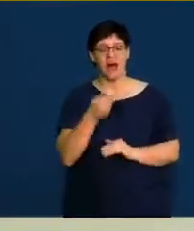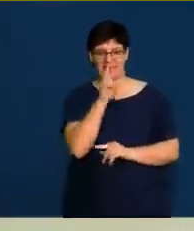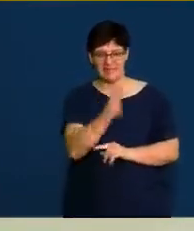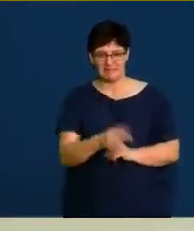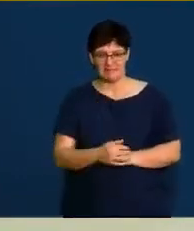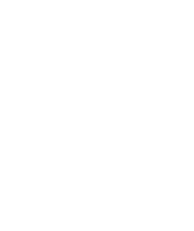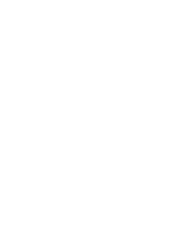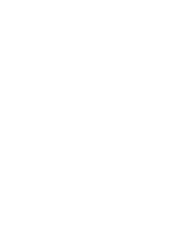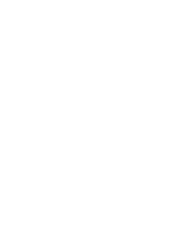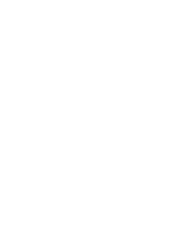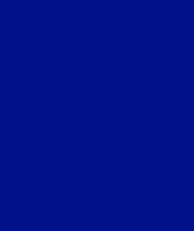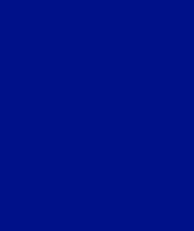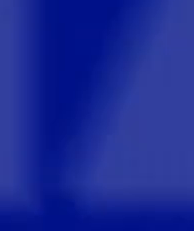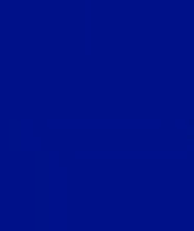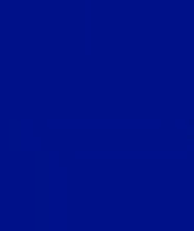this.